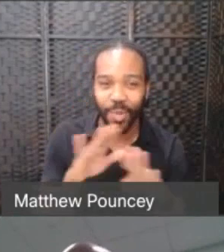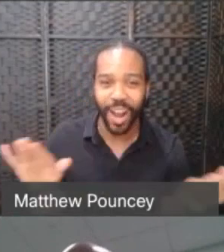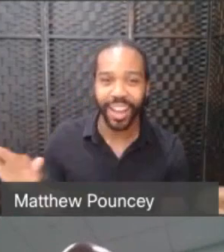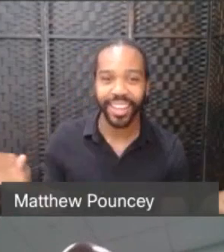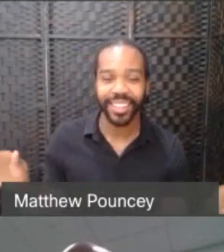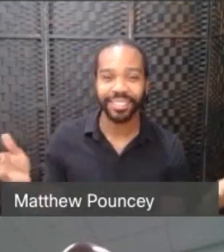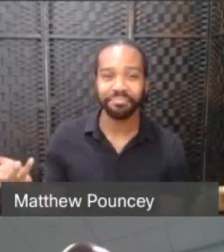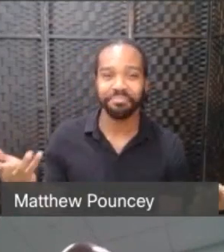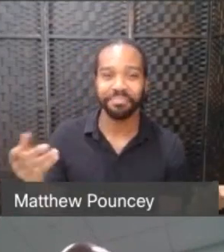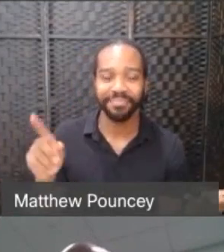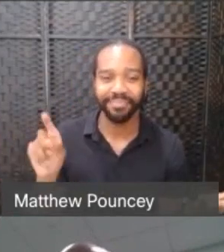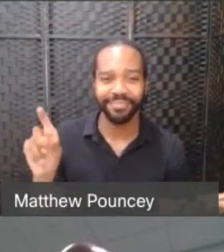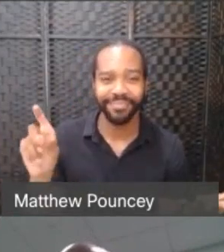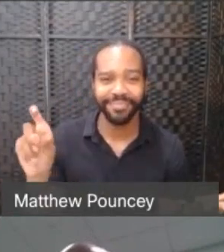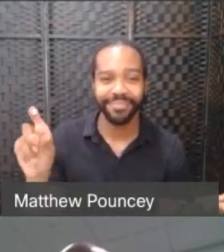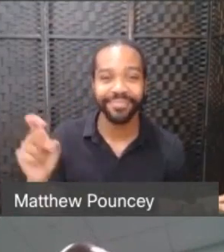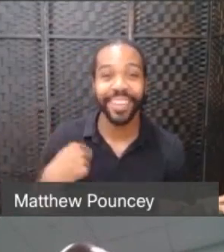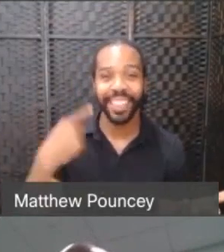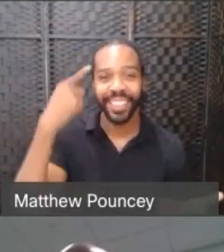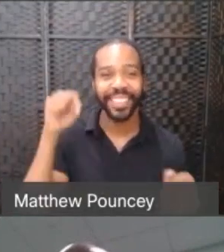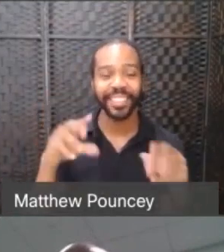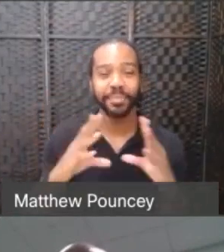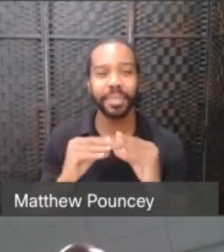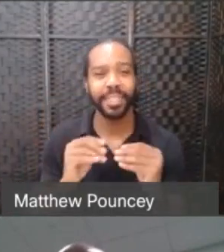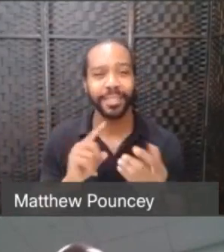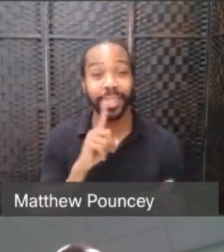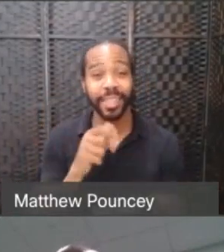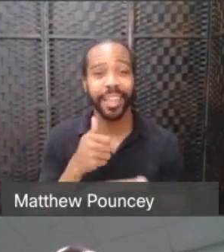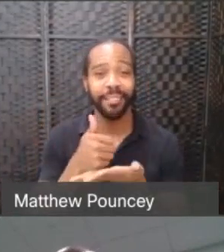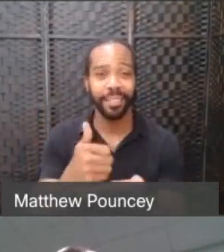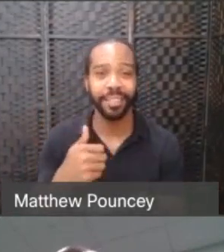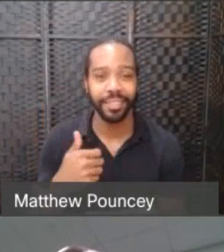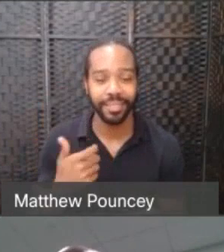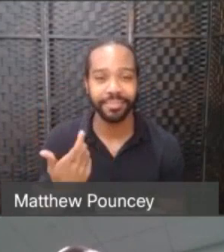I think these calls are very helpful,